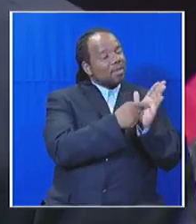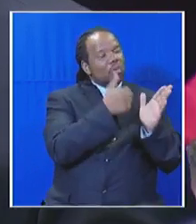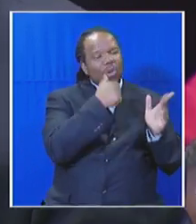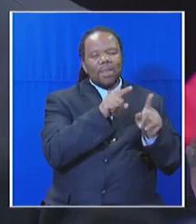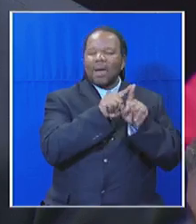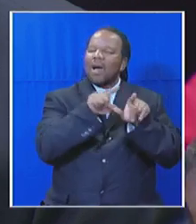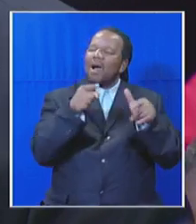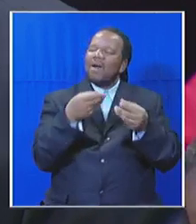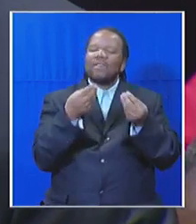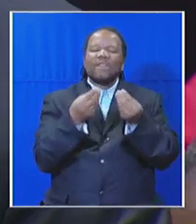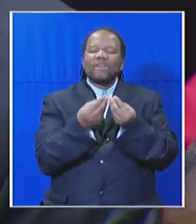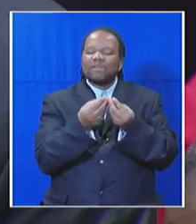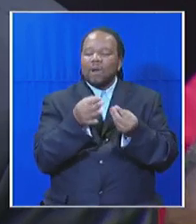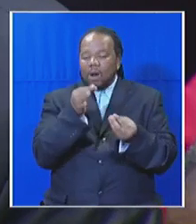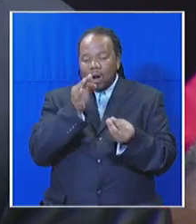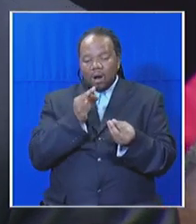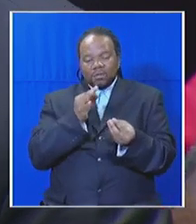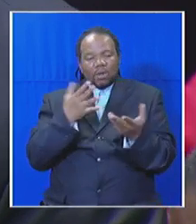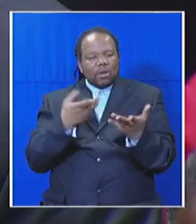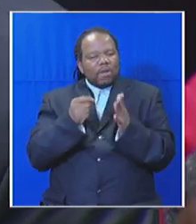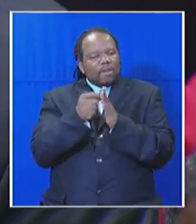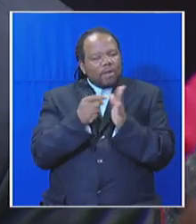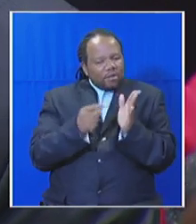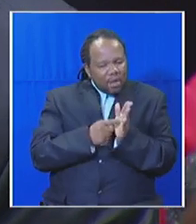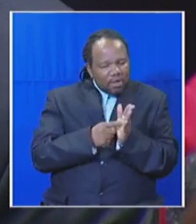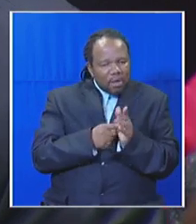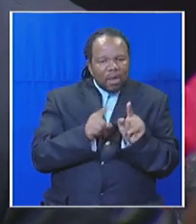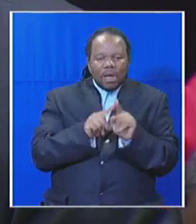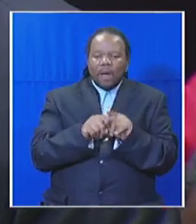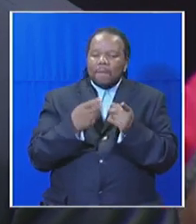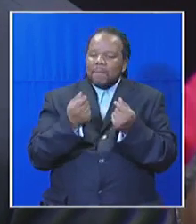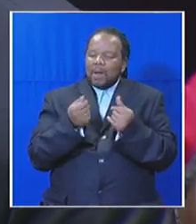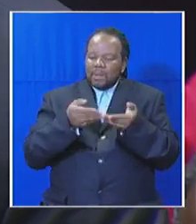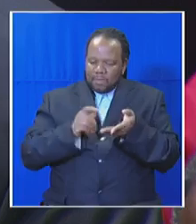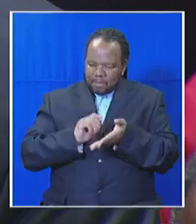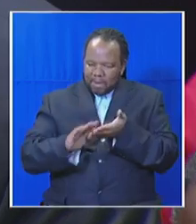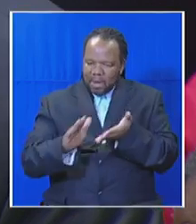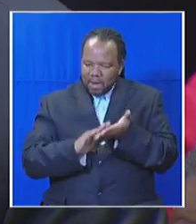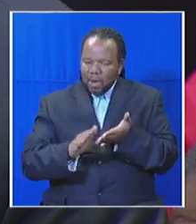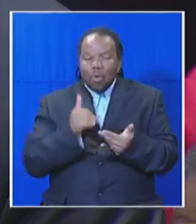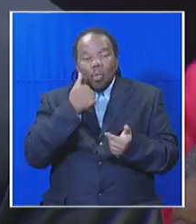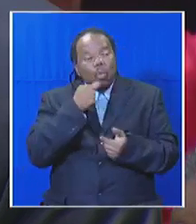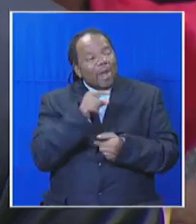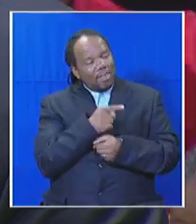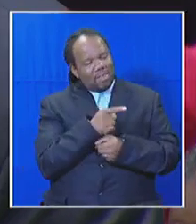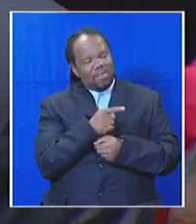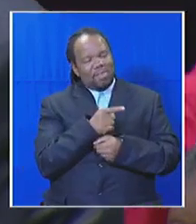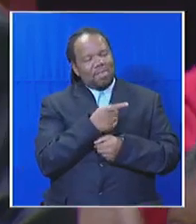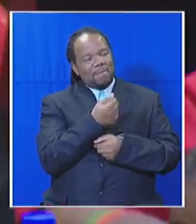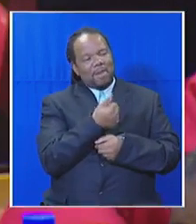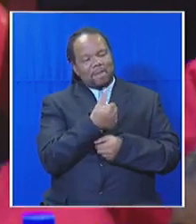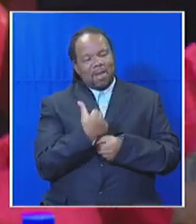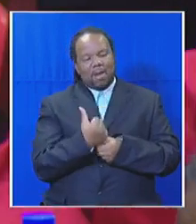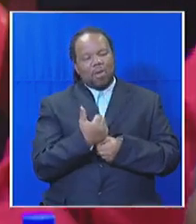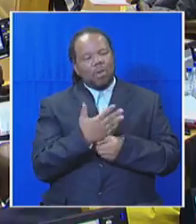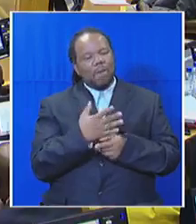form of answer except the date and the method you are going to use to pay back the money.